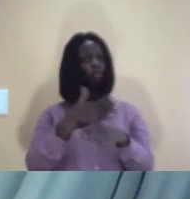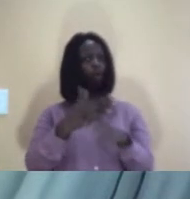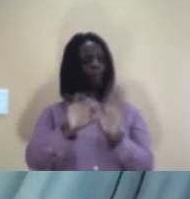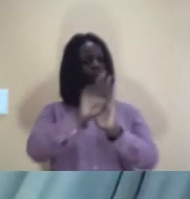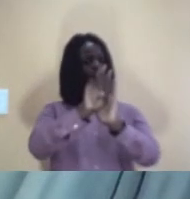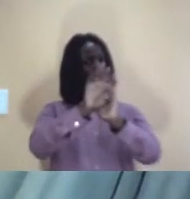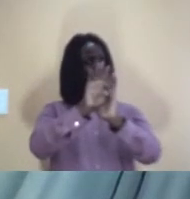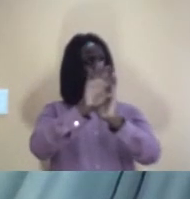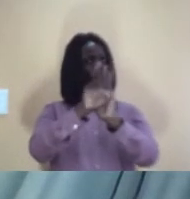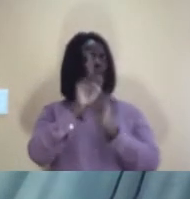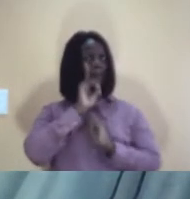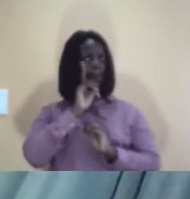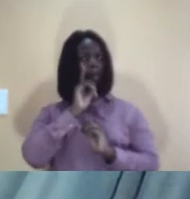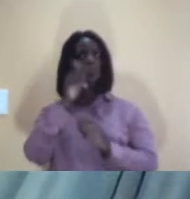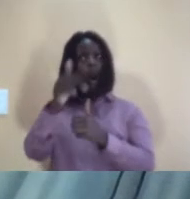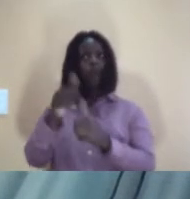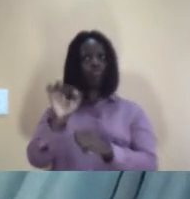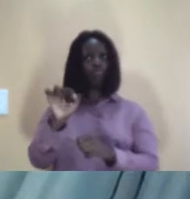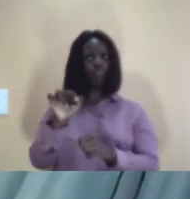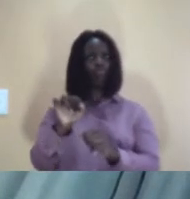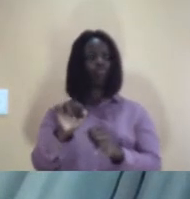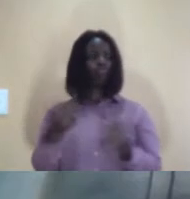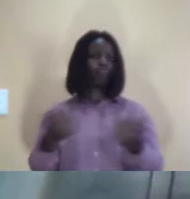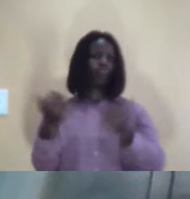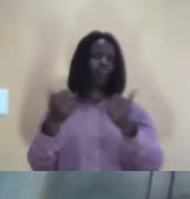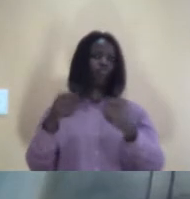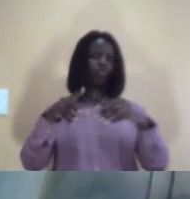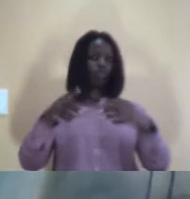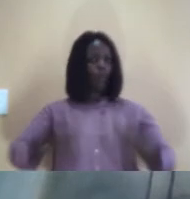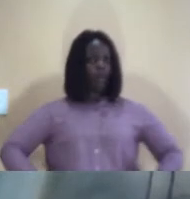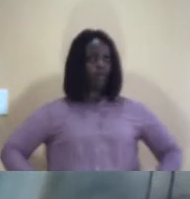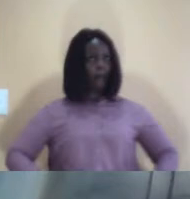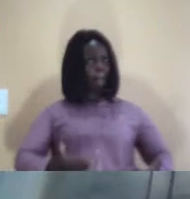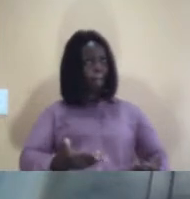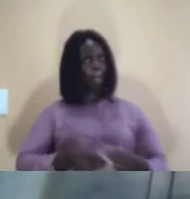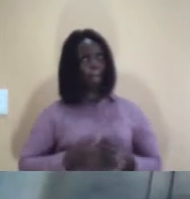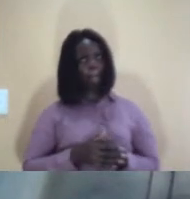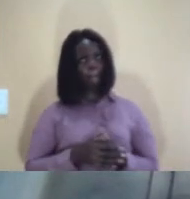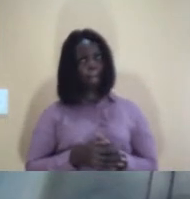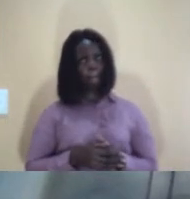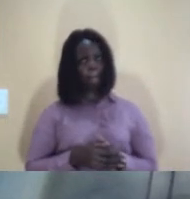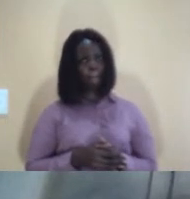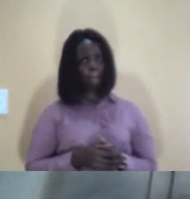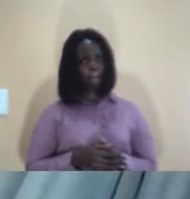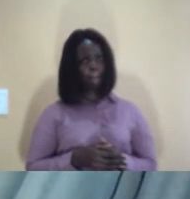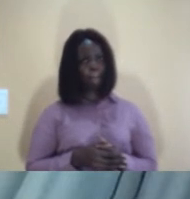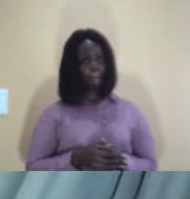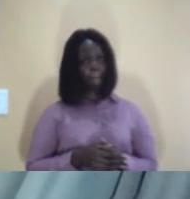We therefore welcome the allocation of